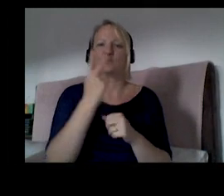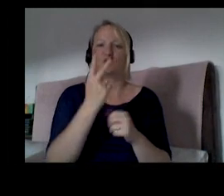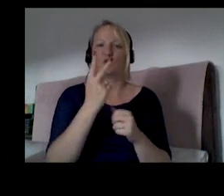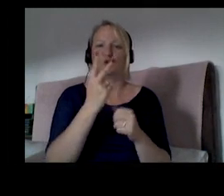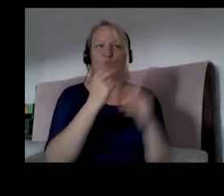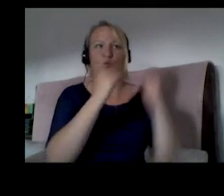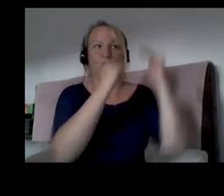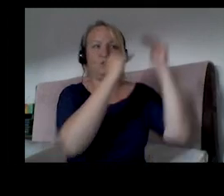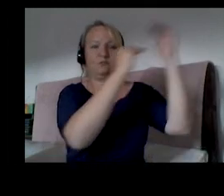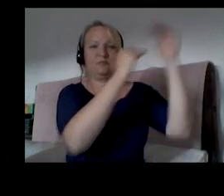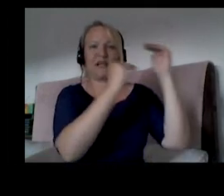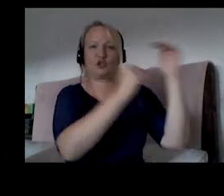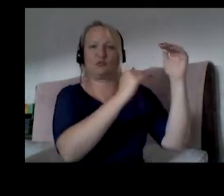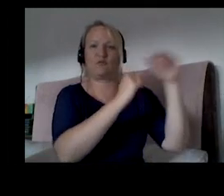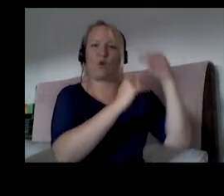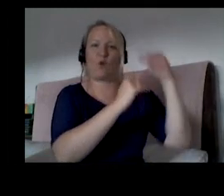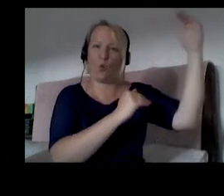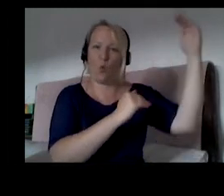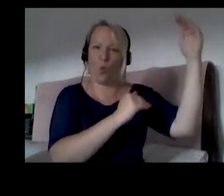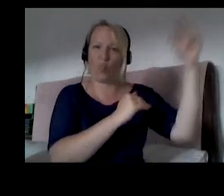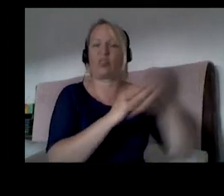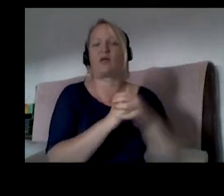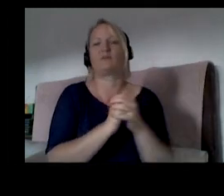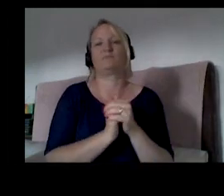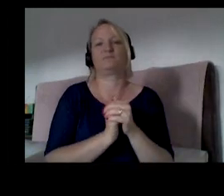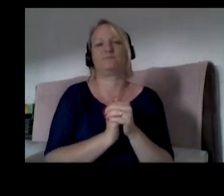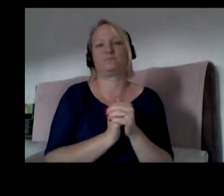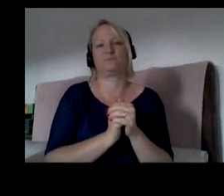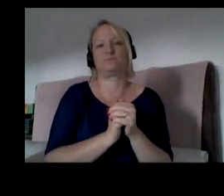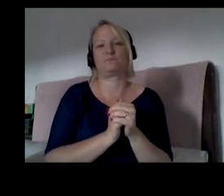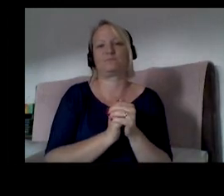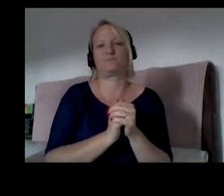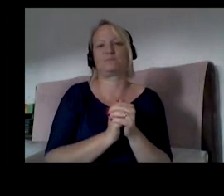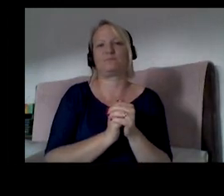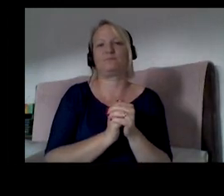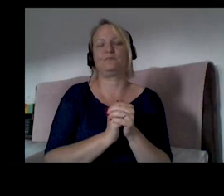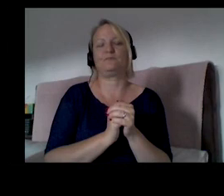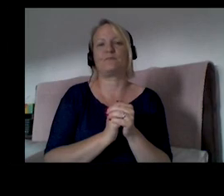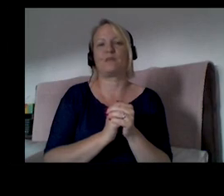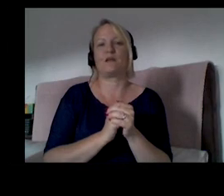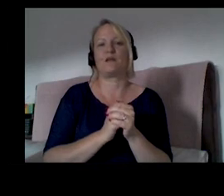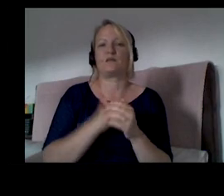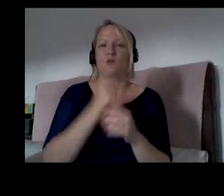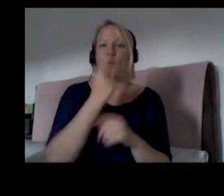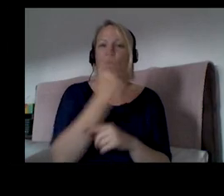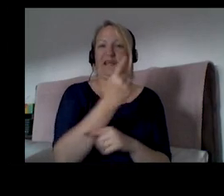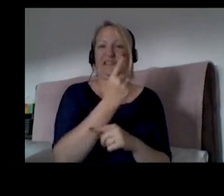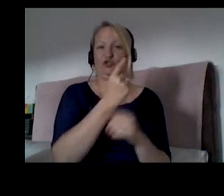Thames. There are 2 sections for the north of the Thames, covering 12 wards shown here.